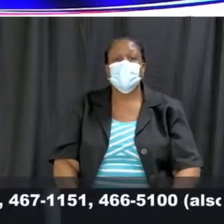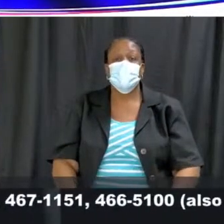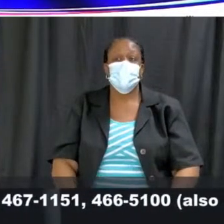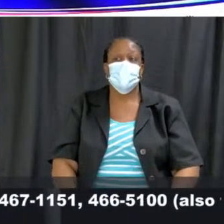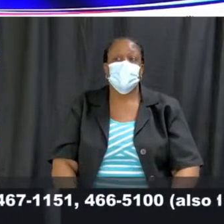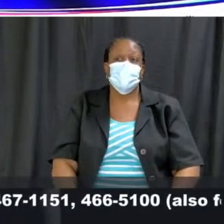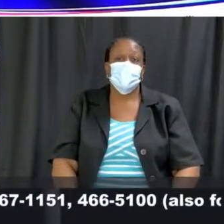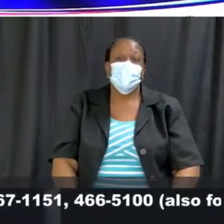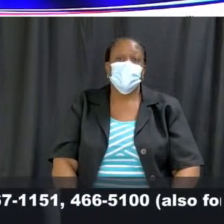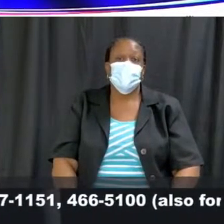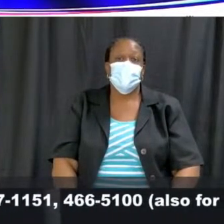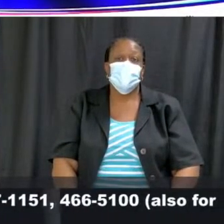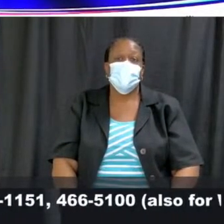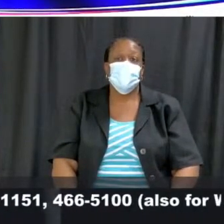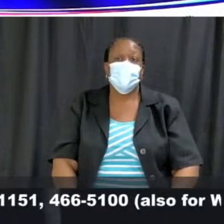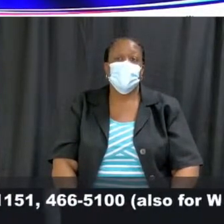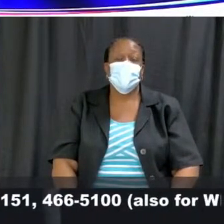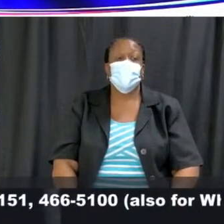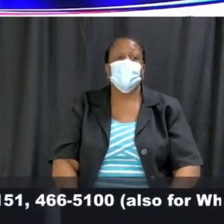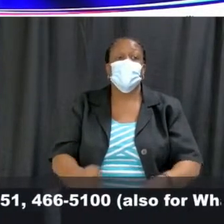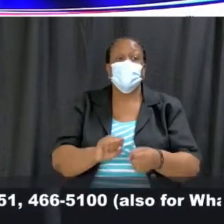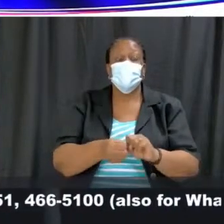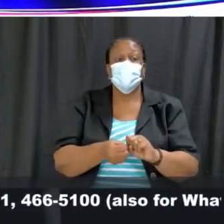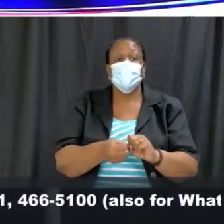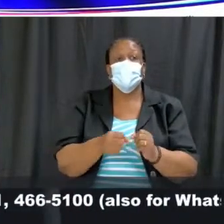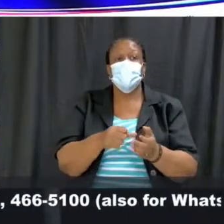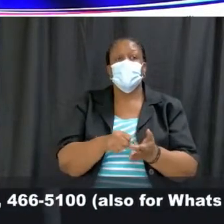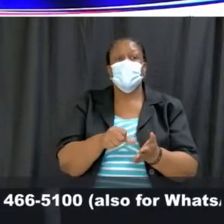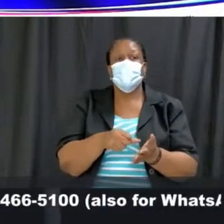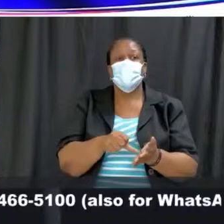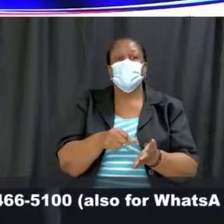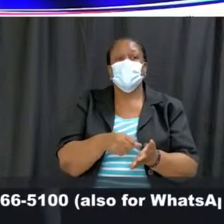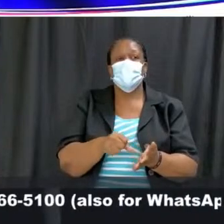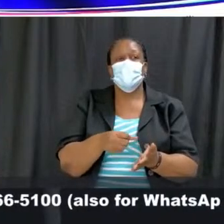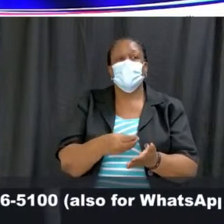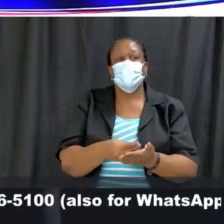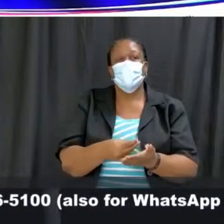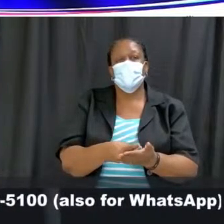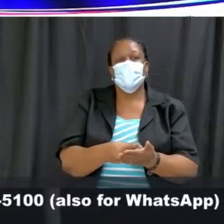liable on summary conviction to a fine not exceeding